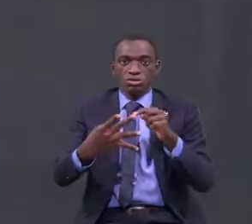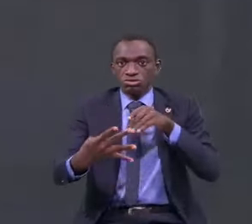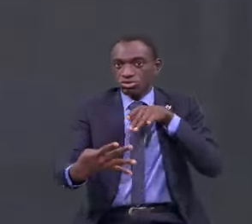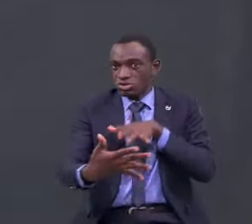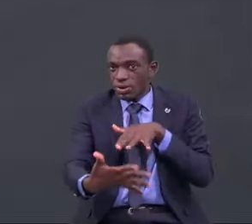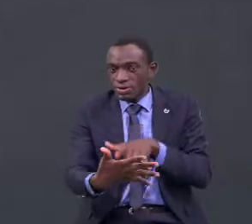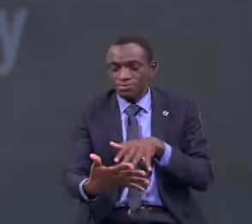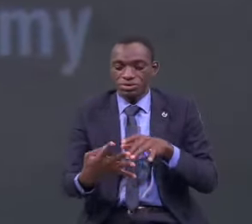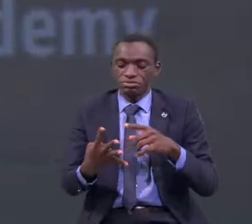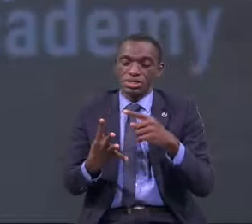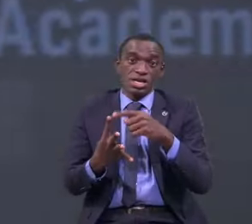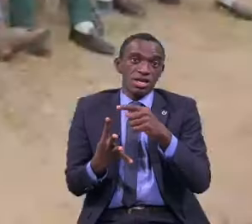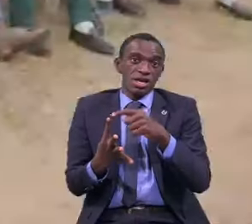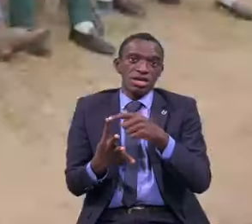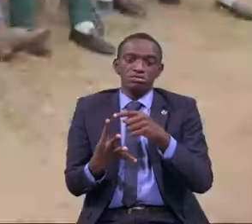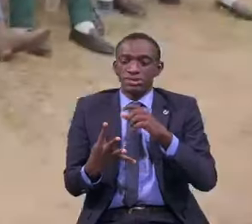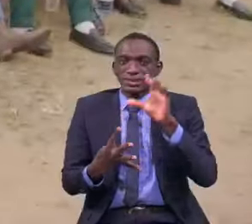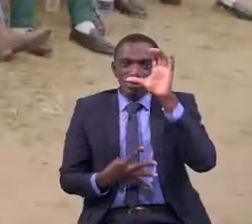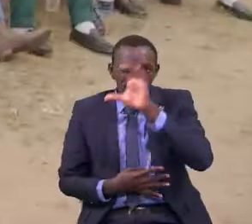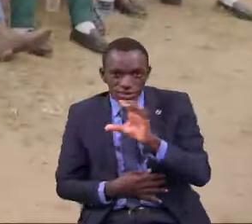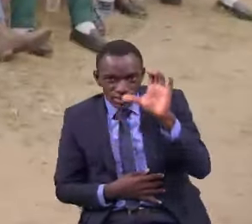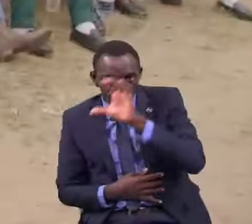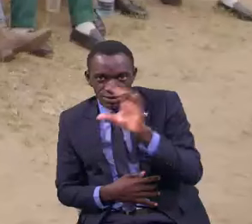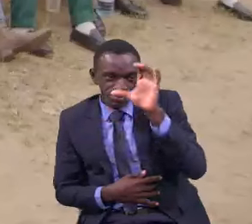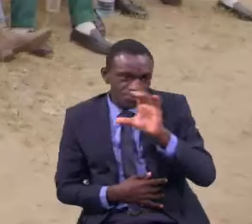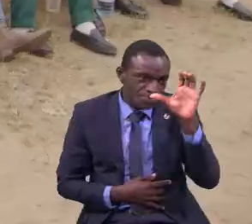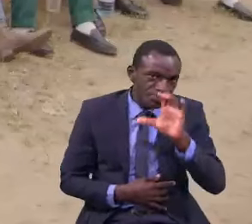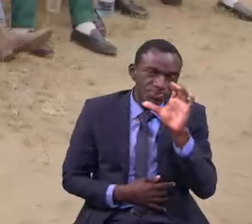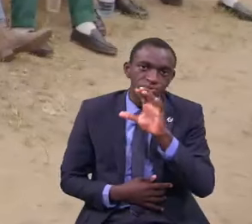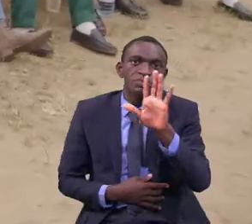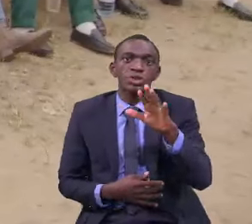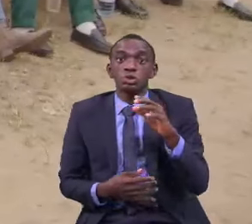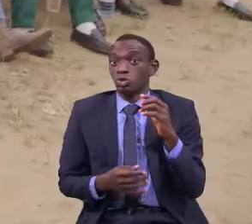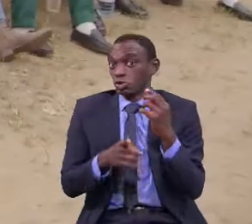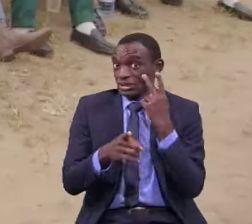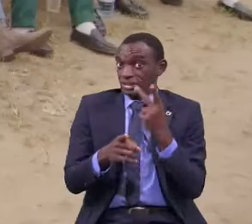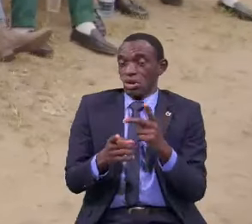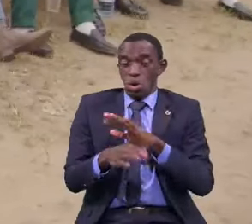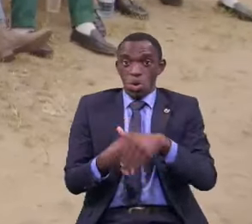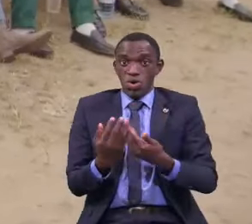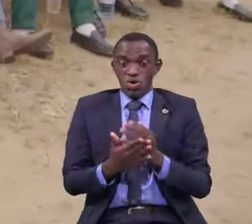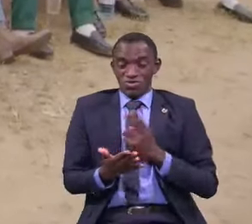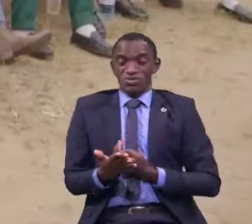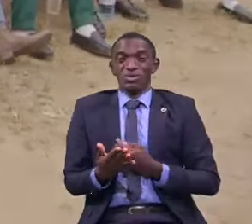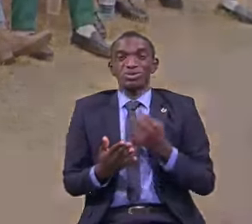search. Search. You know, all of us should be research fellows.